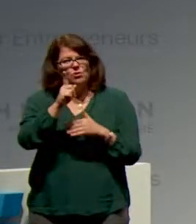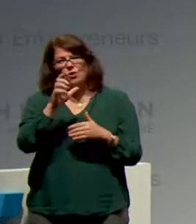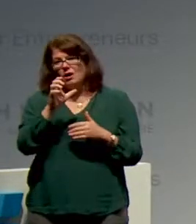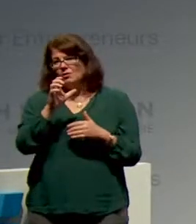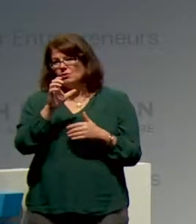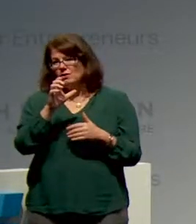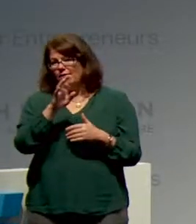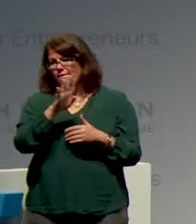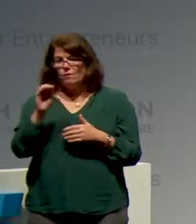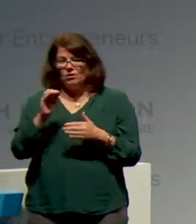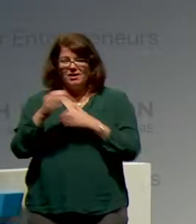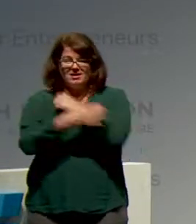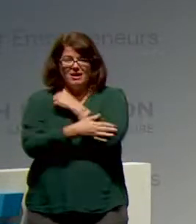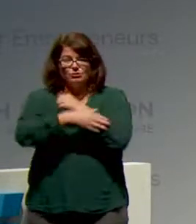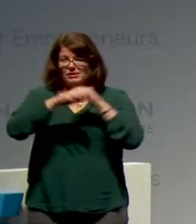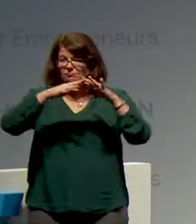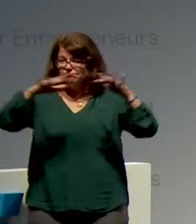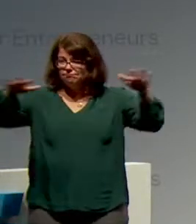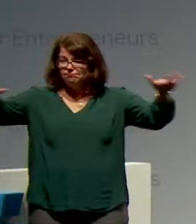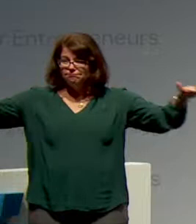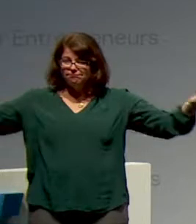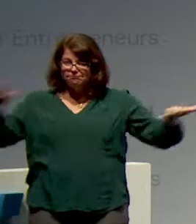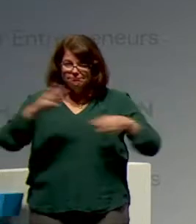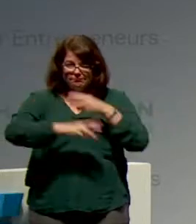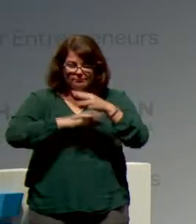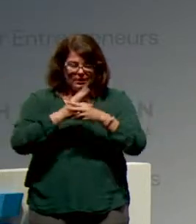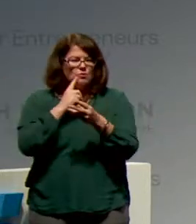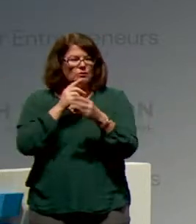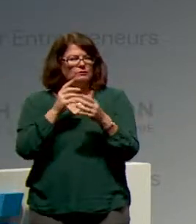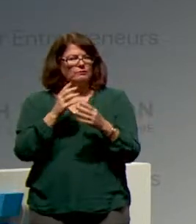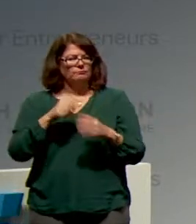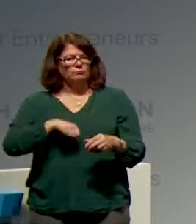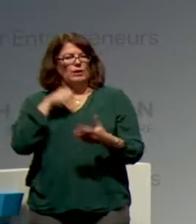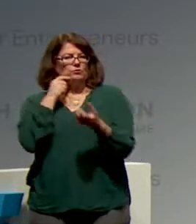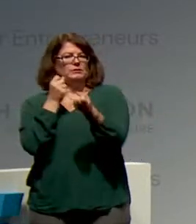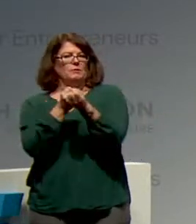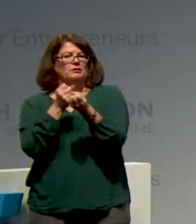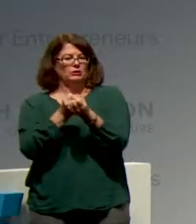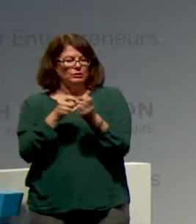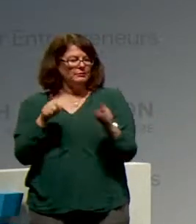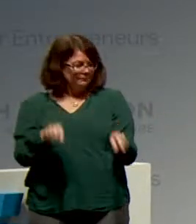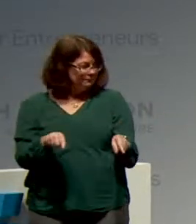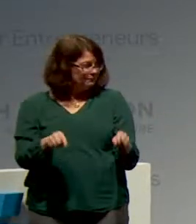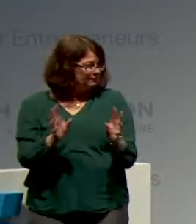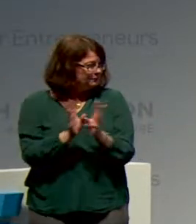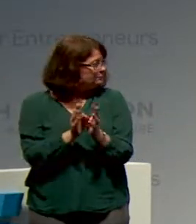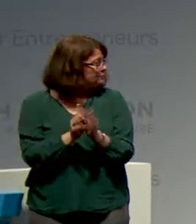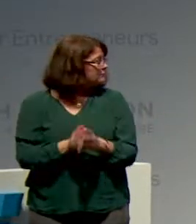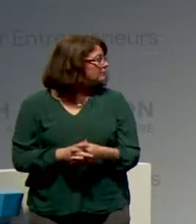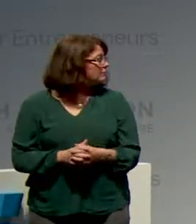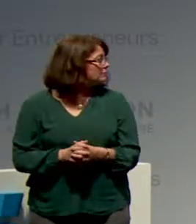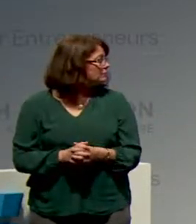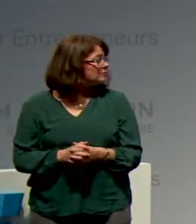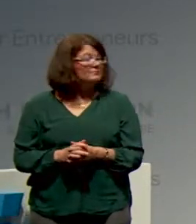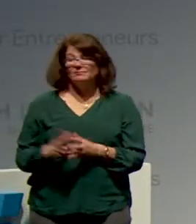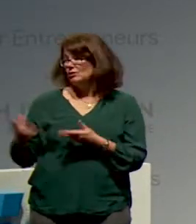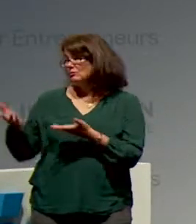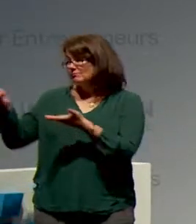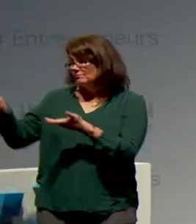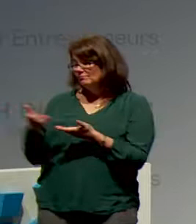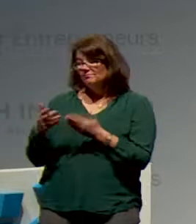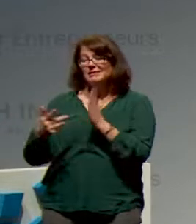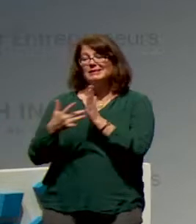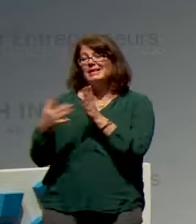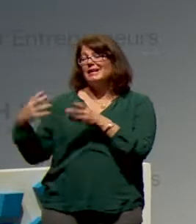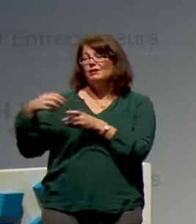countries, and we are a very proud presenting sponsor of Tech Inclusion. It's my pleasure to welcome today to Tech Inclusion one of the most